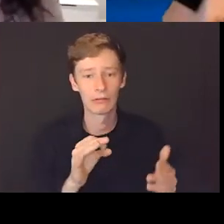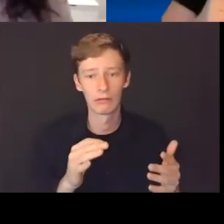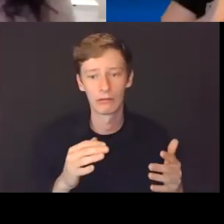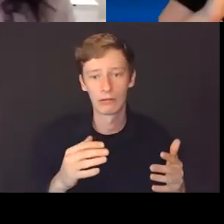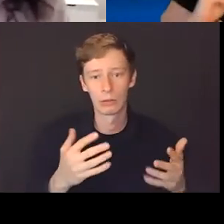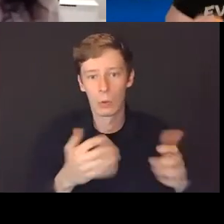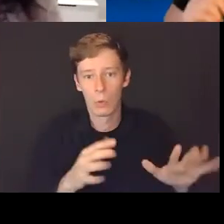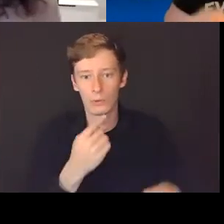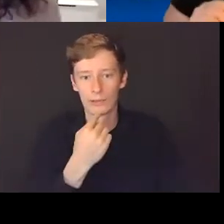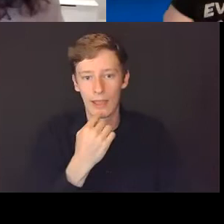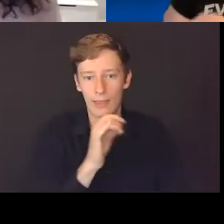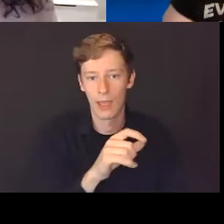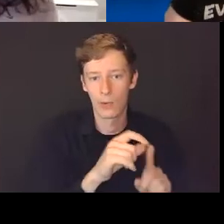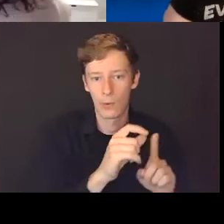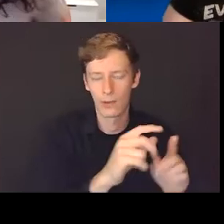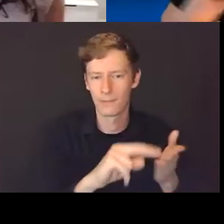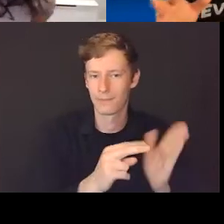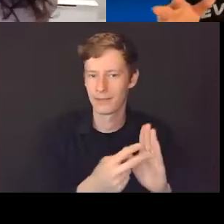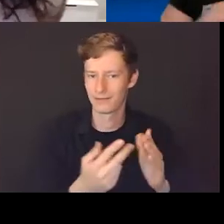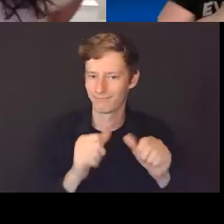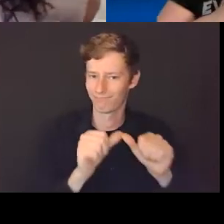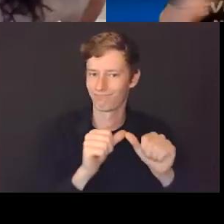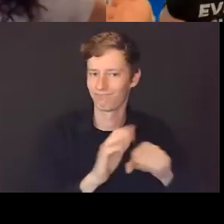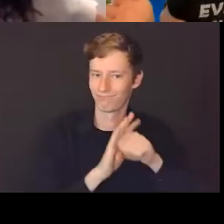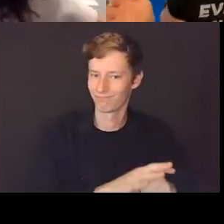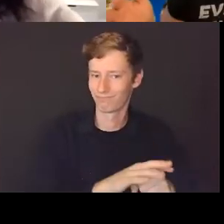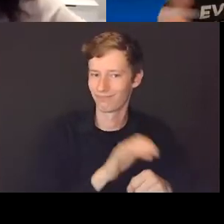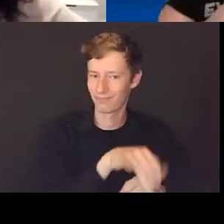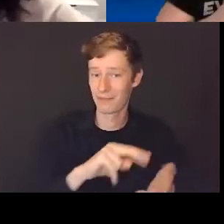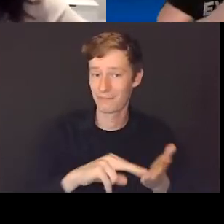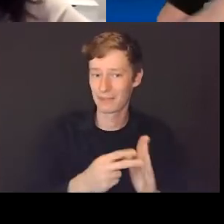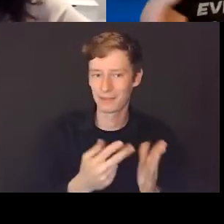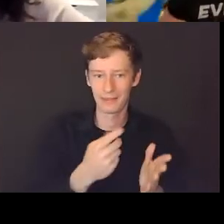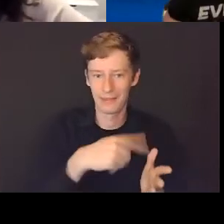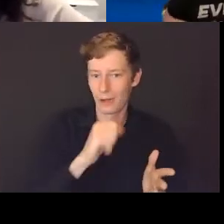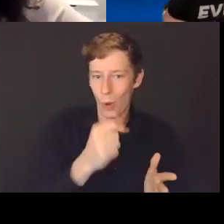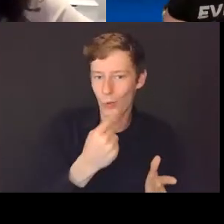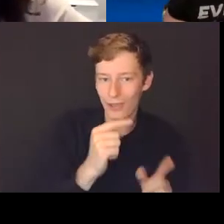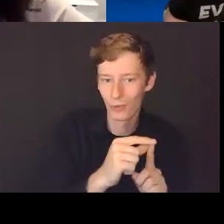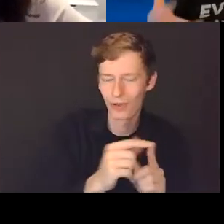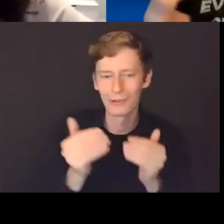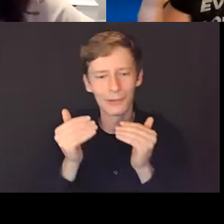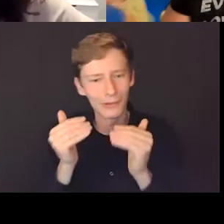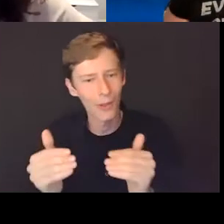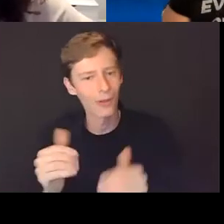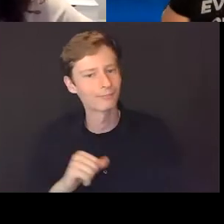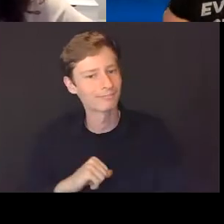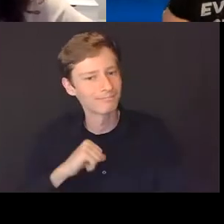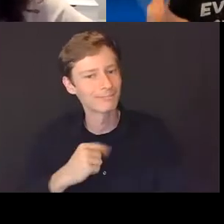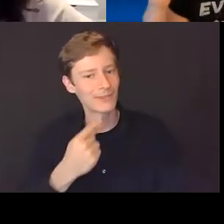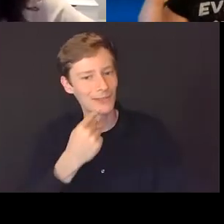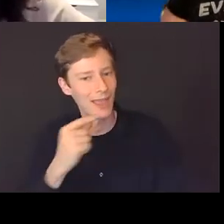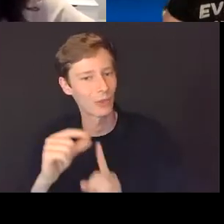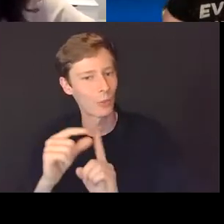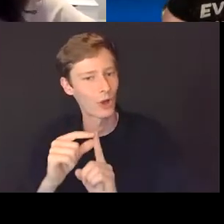we elect to protect abortion rights in this country will not say the word. So say the word abortion. Abortion, like